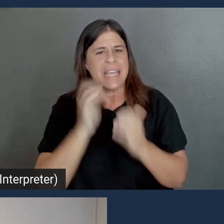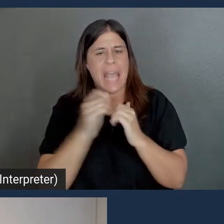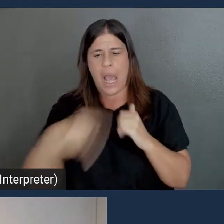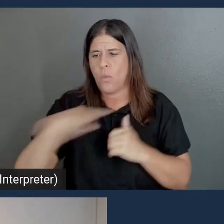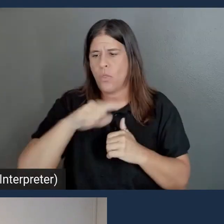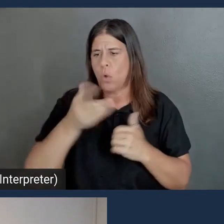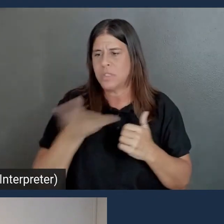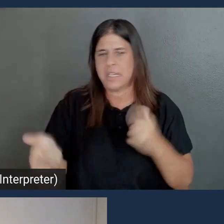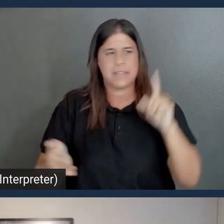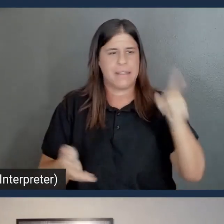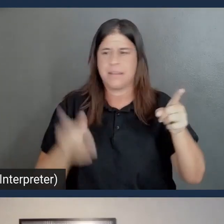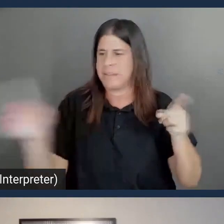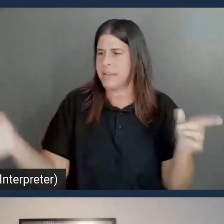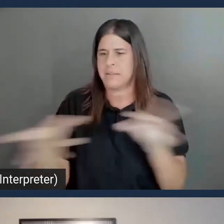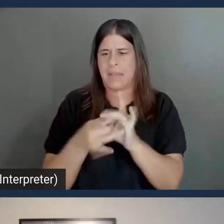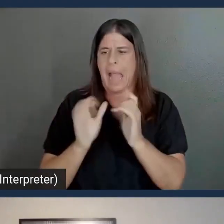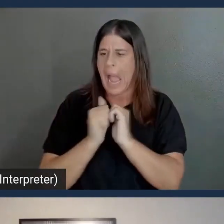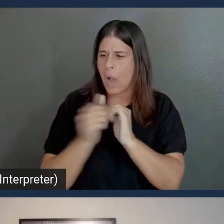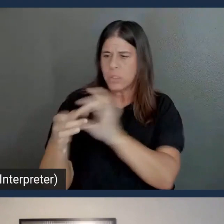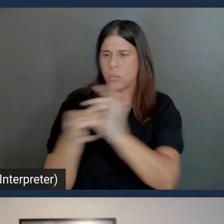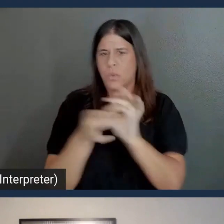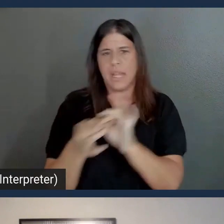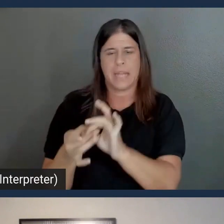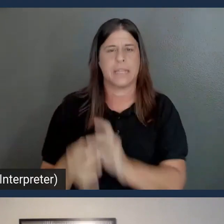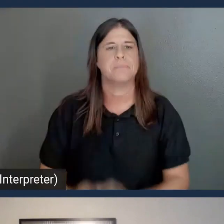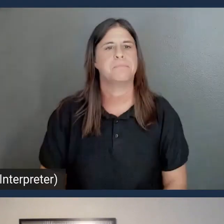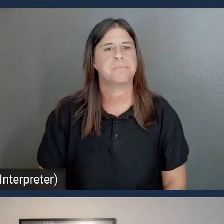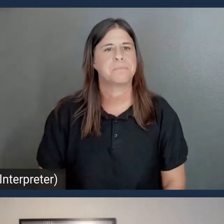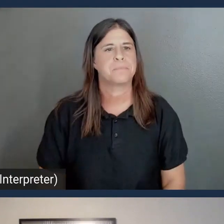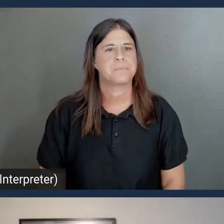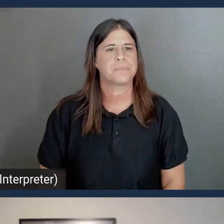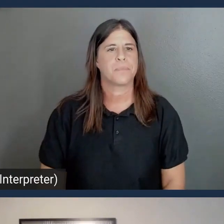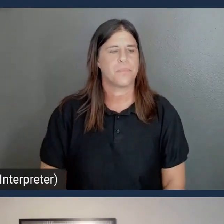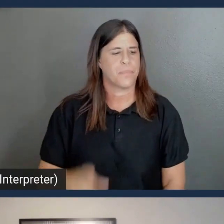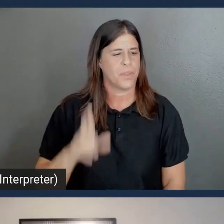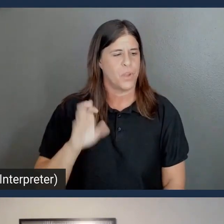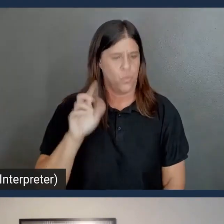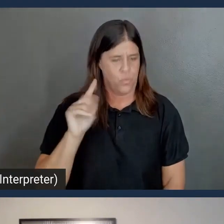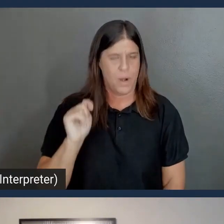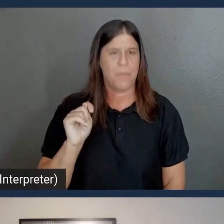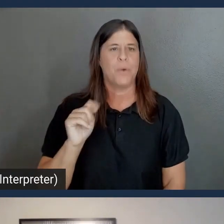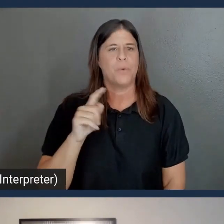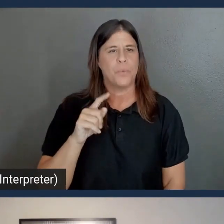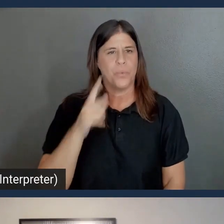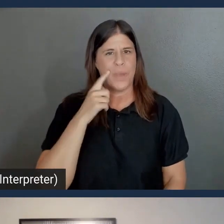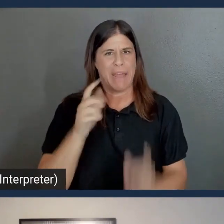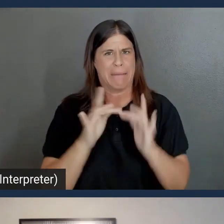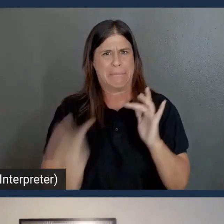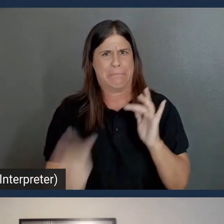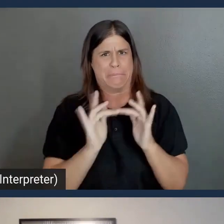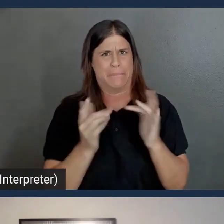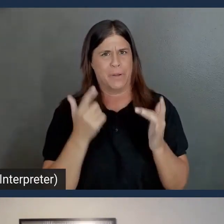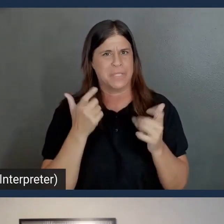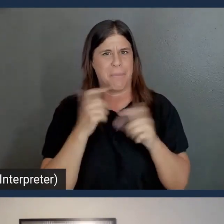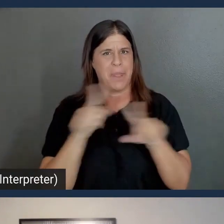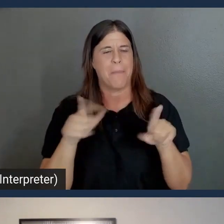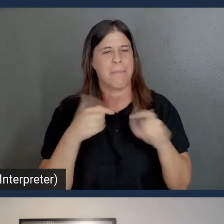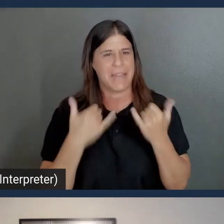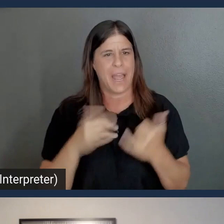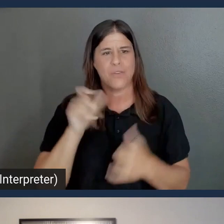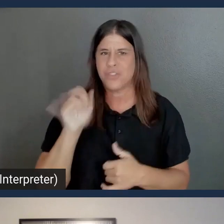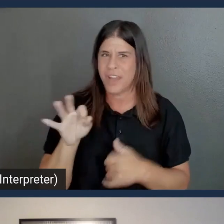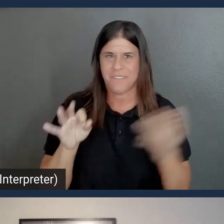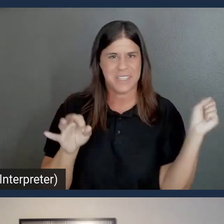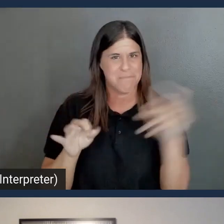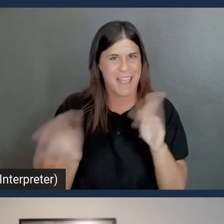related together. Yeah, looks like we had a quick connection there, but we have Jeff